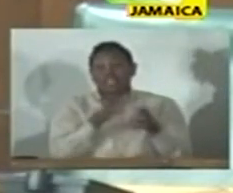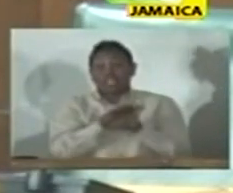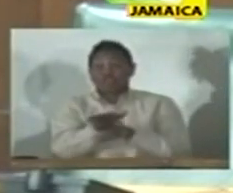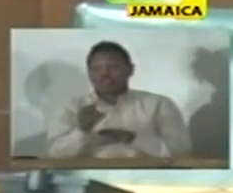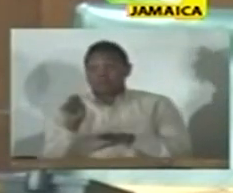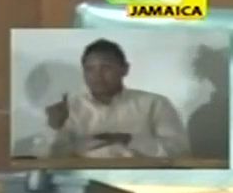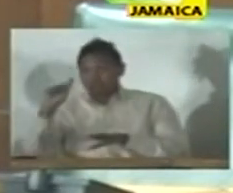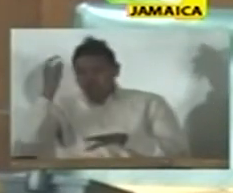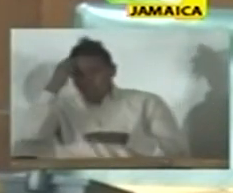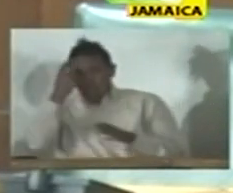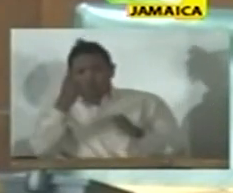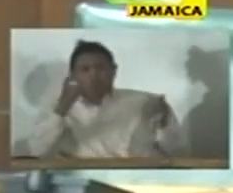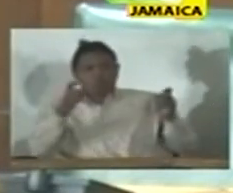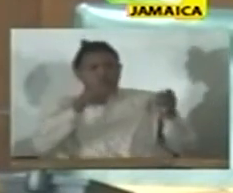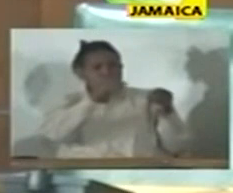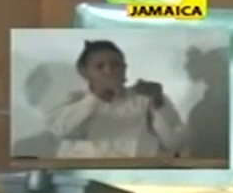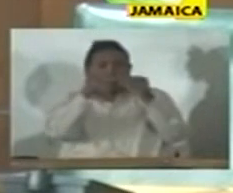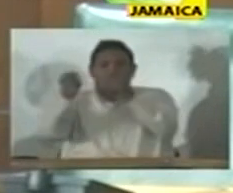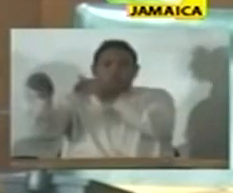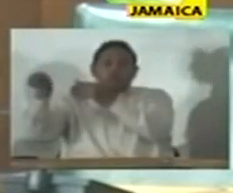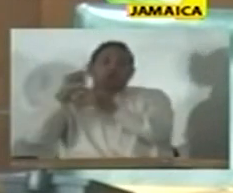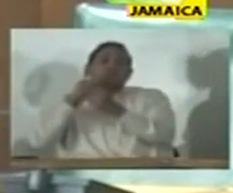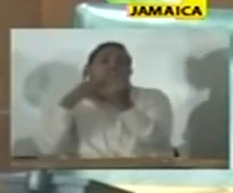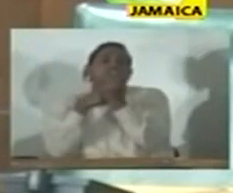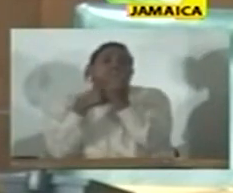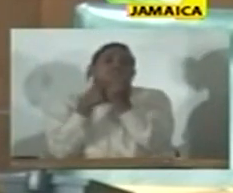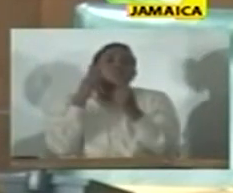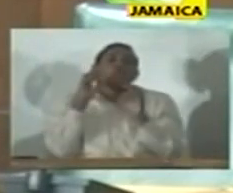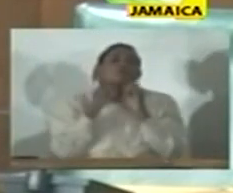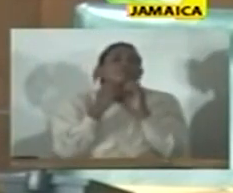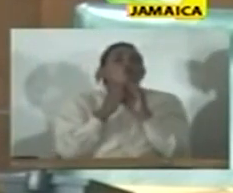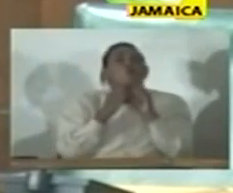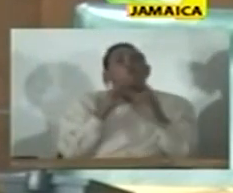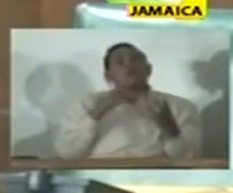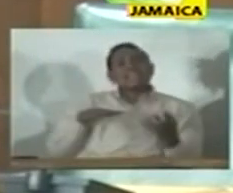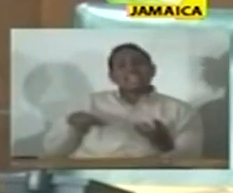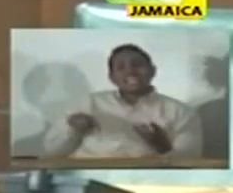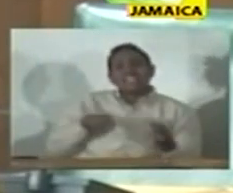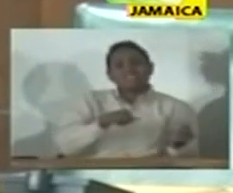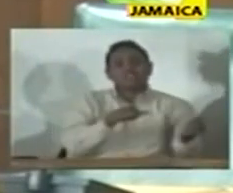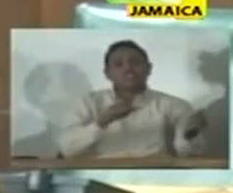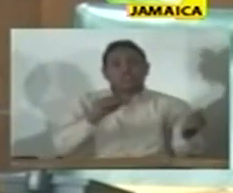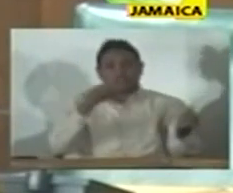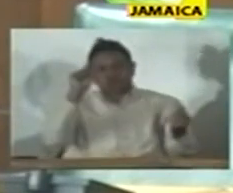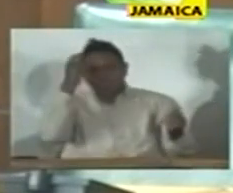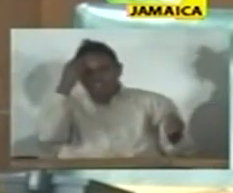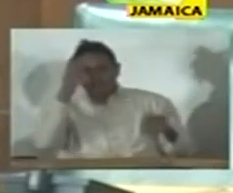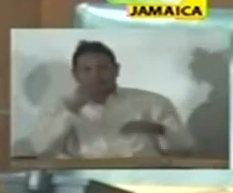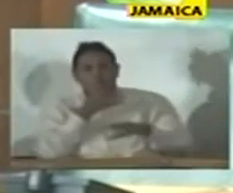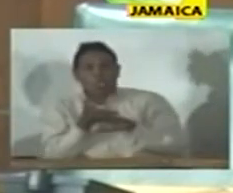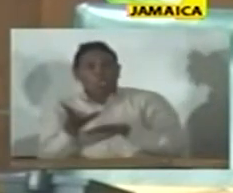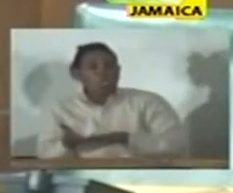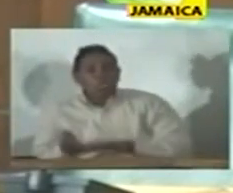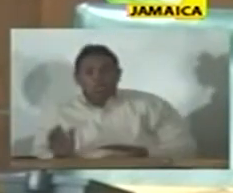central government will assist for a more efficient government.